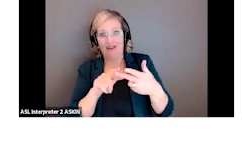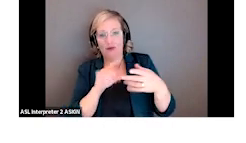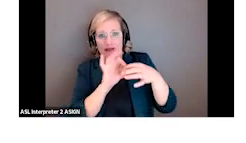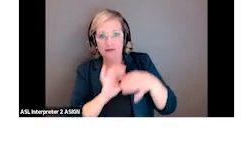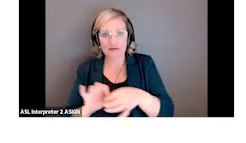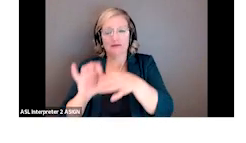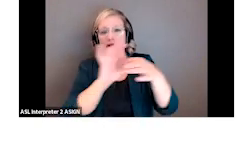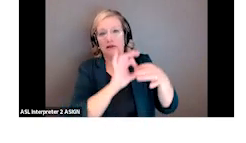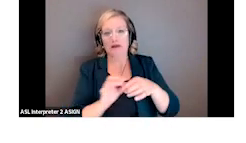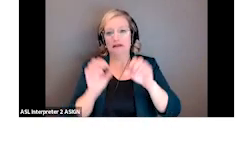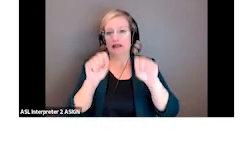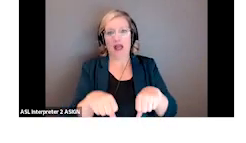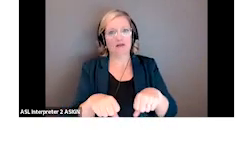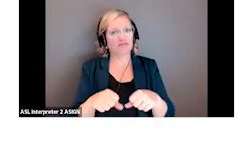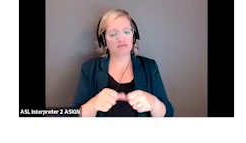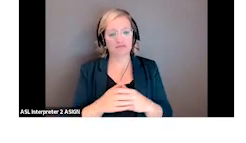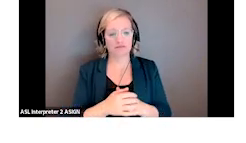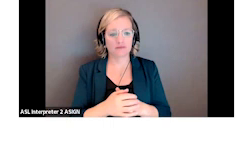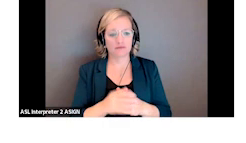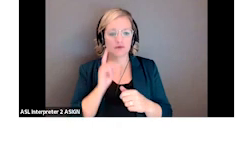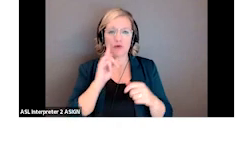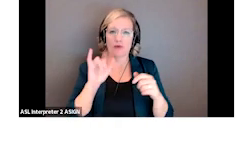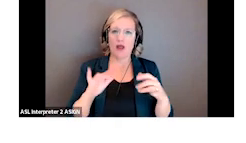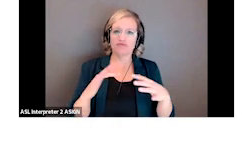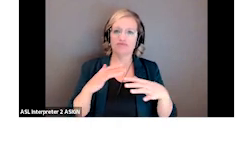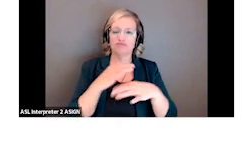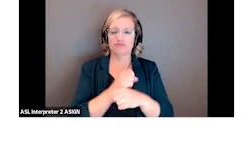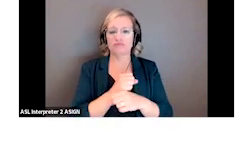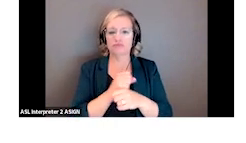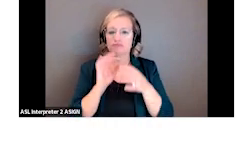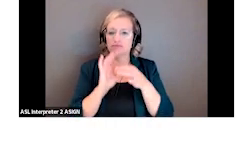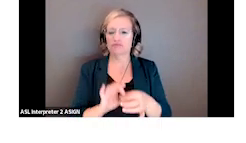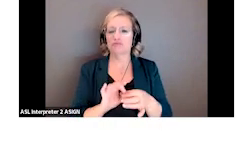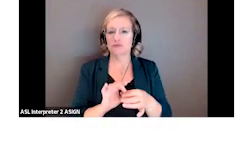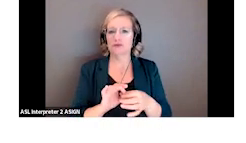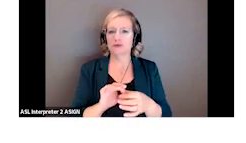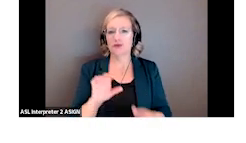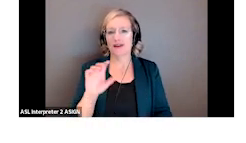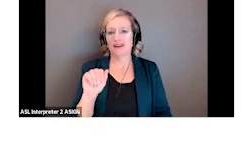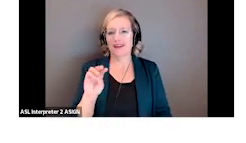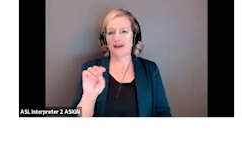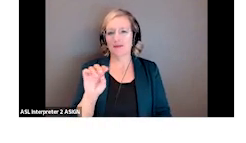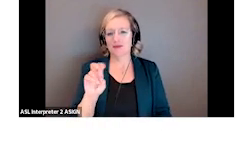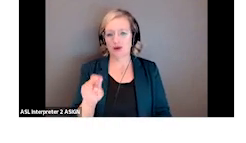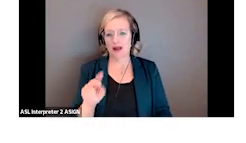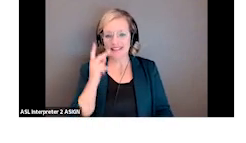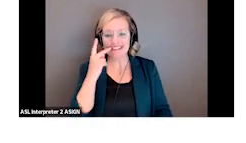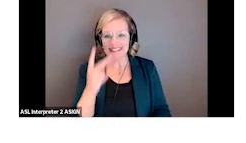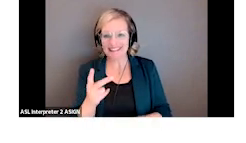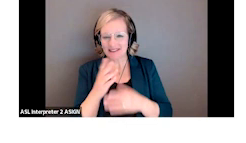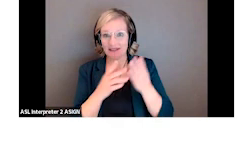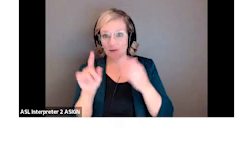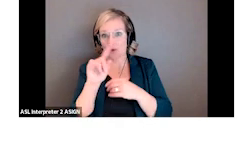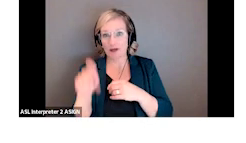Okay. So that's the synopsis for Amazon. There's been a number of questions that have